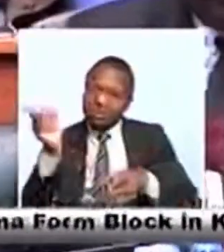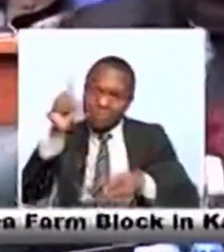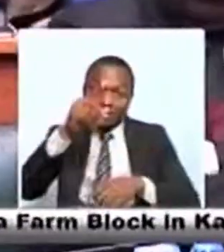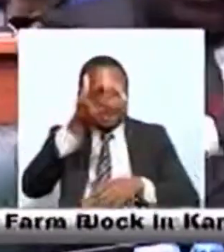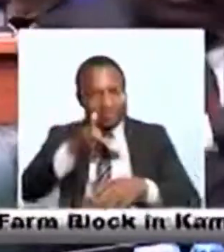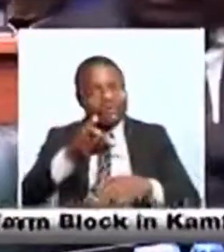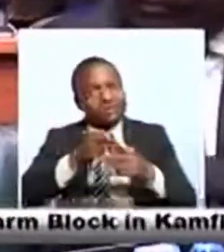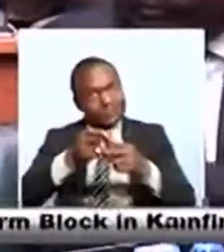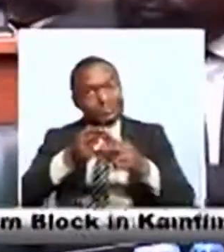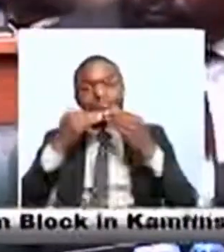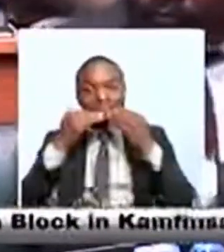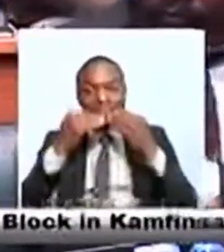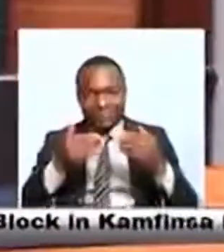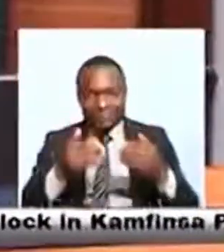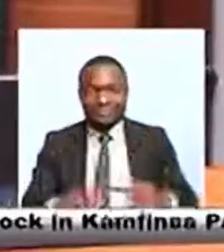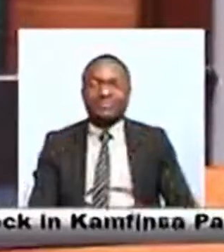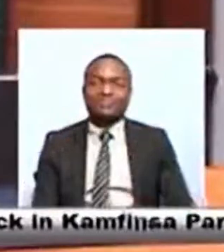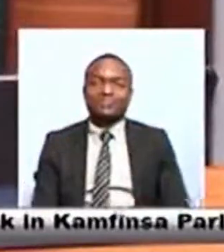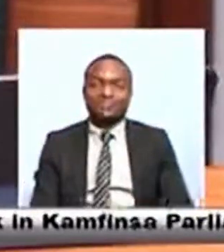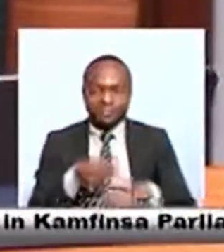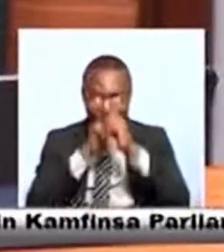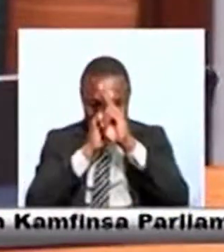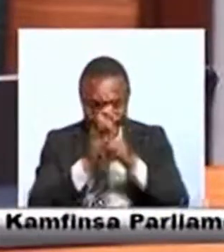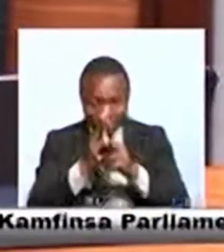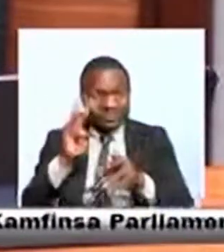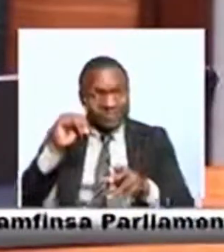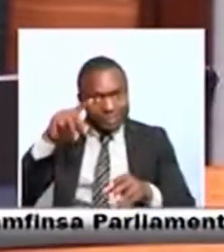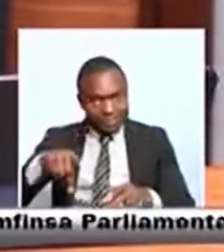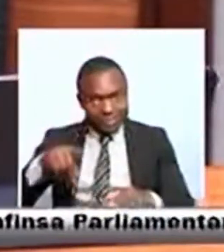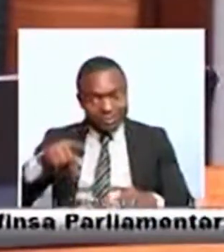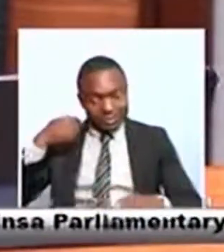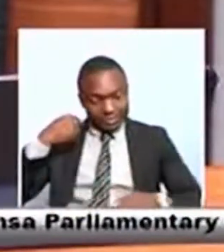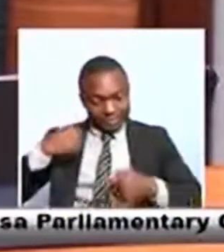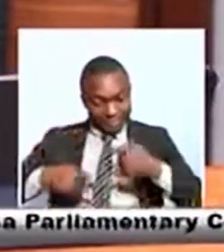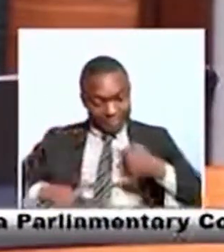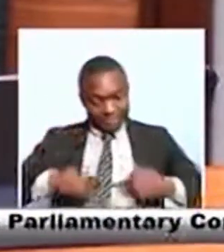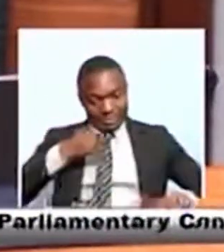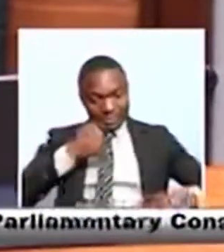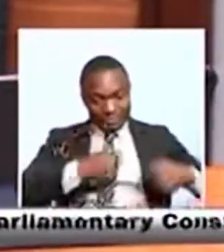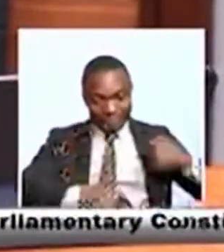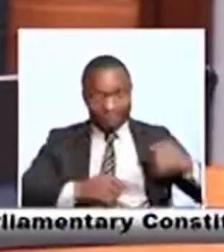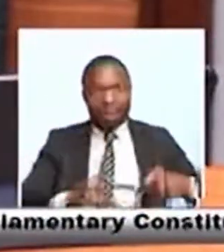much. The Honorable Member Fonkana.